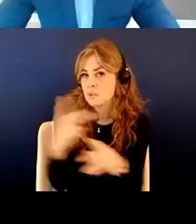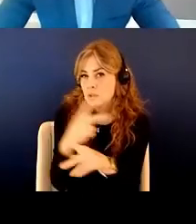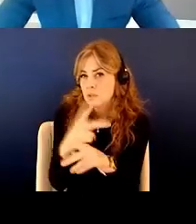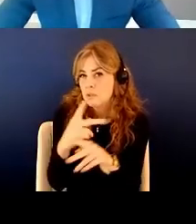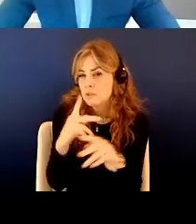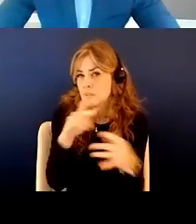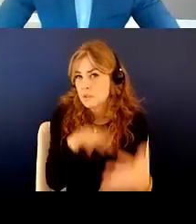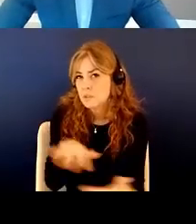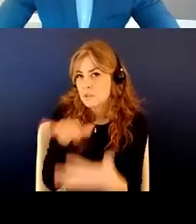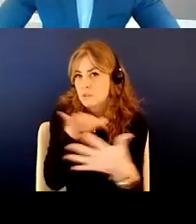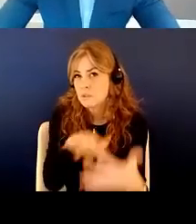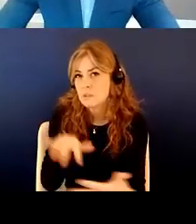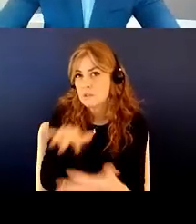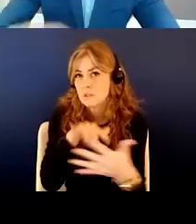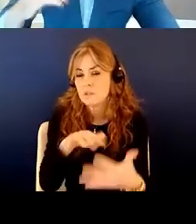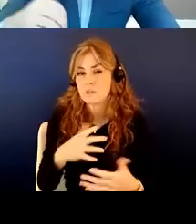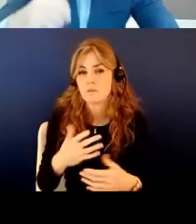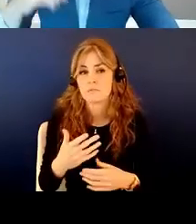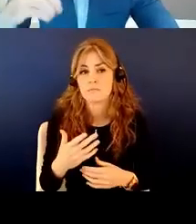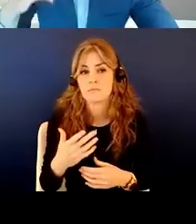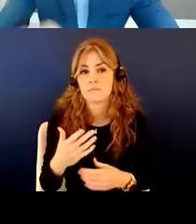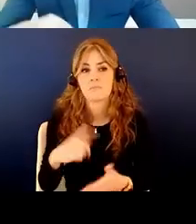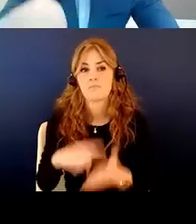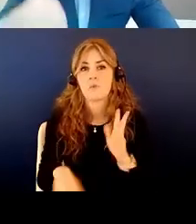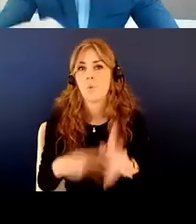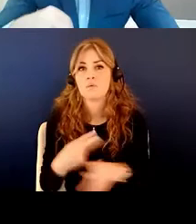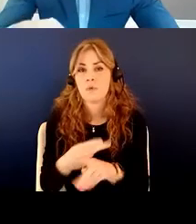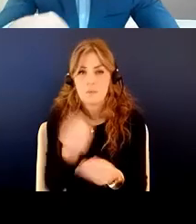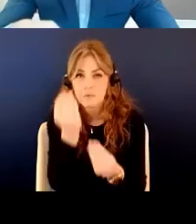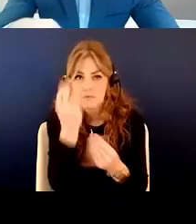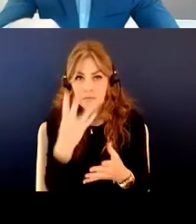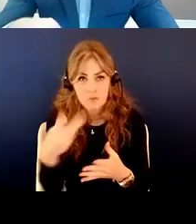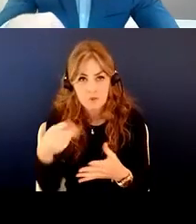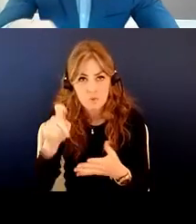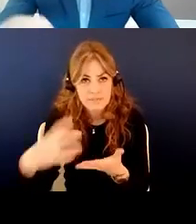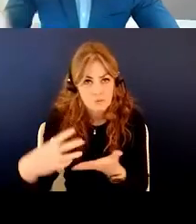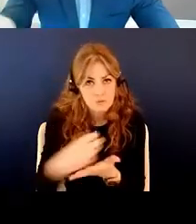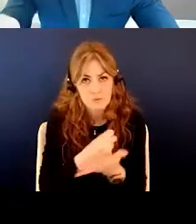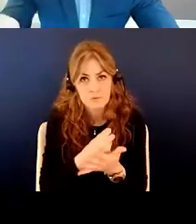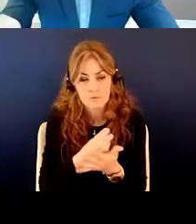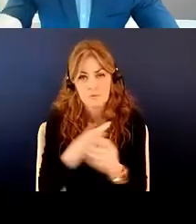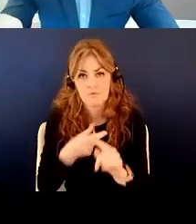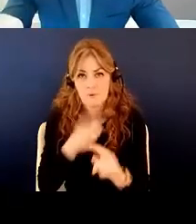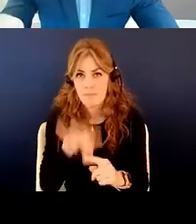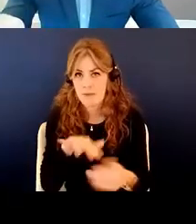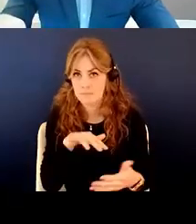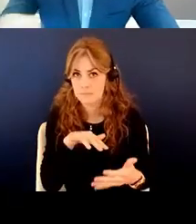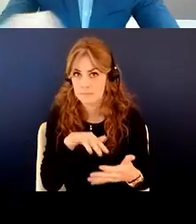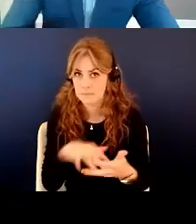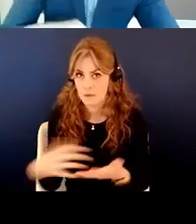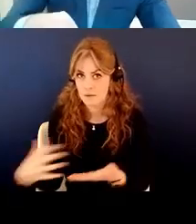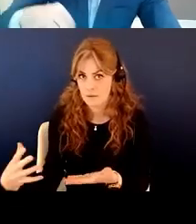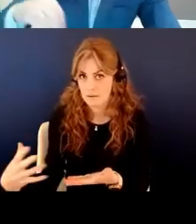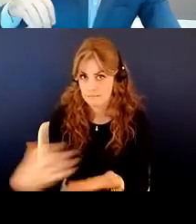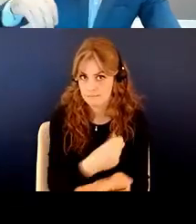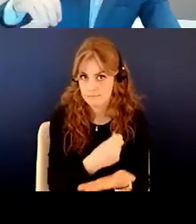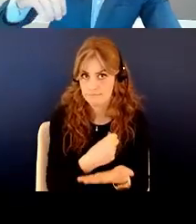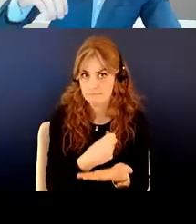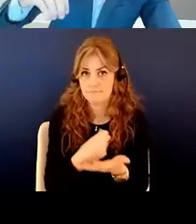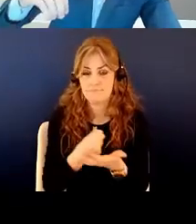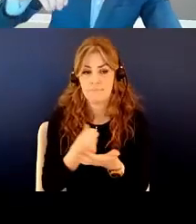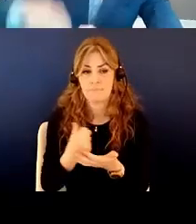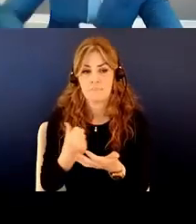type of effect size you're going to calculate, what type of information do you need to collect from the study? The rest of